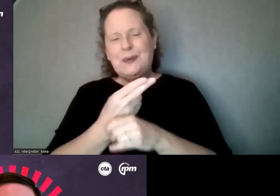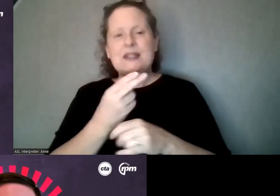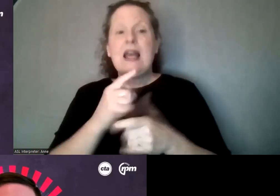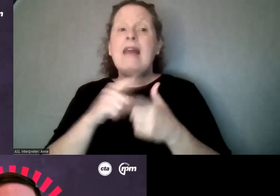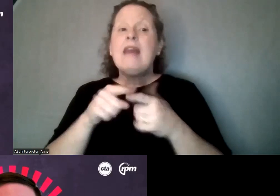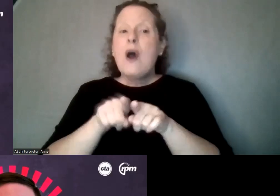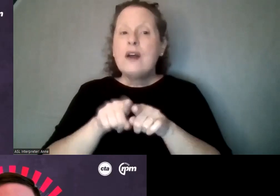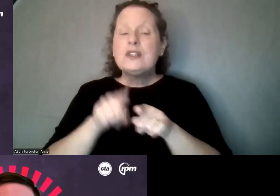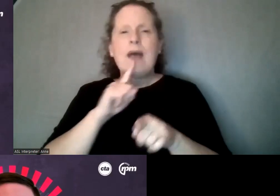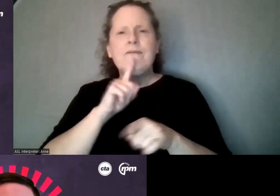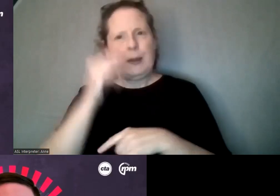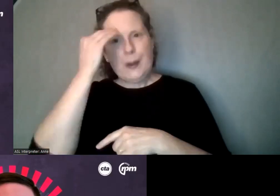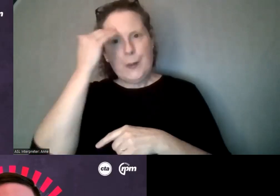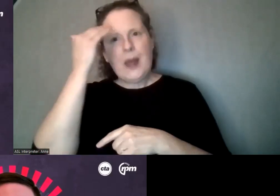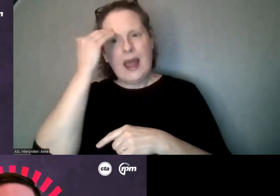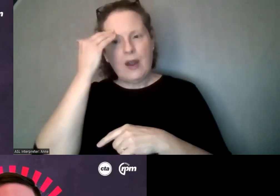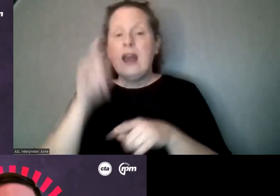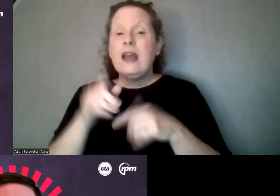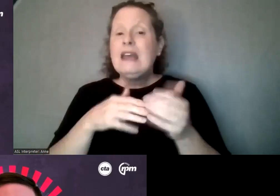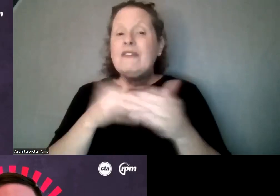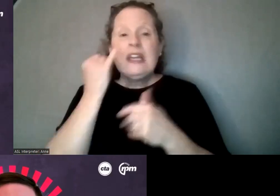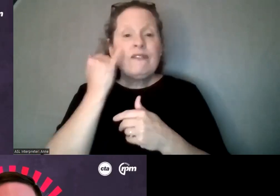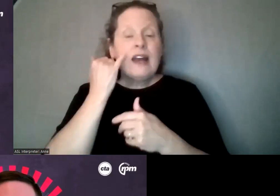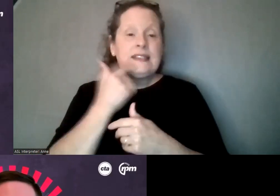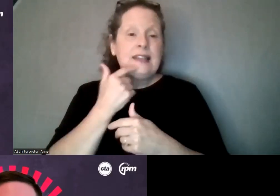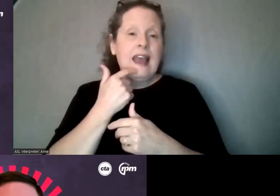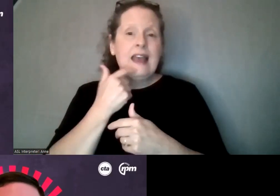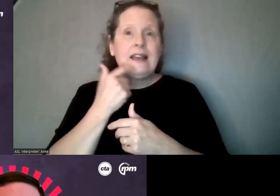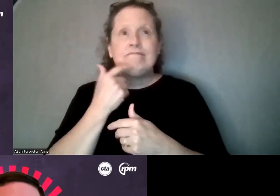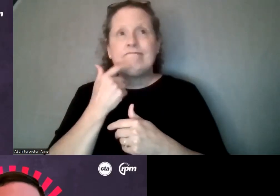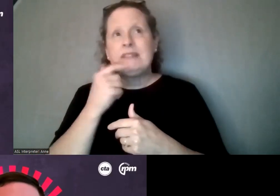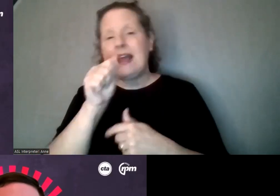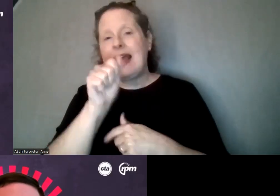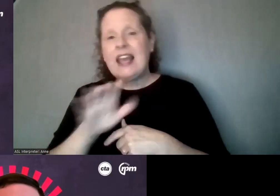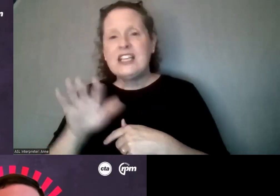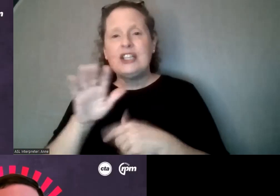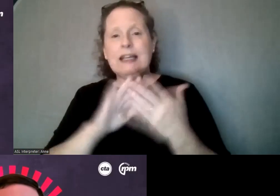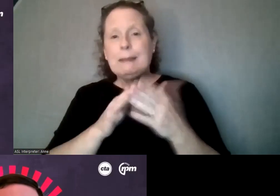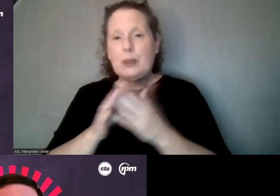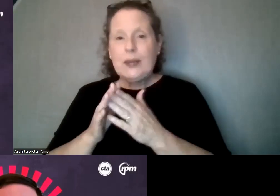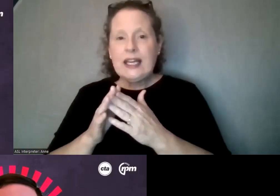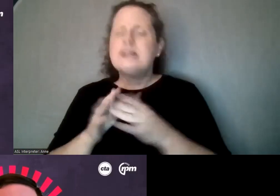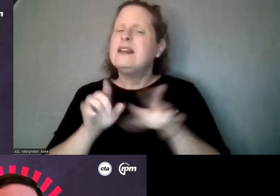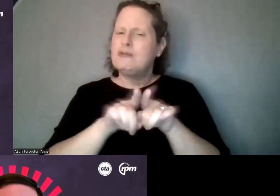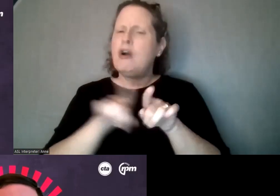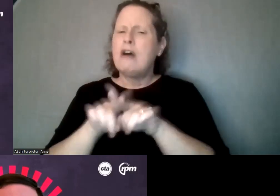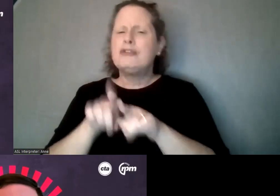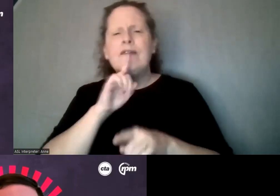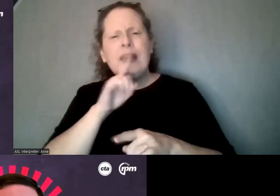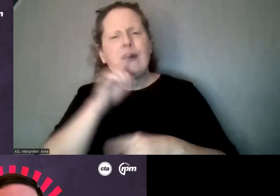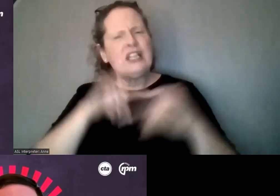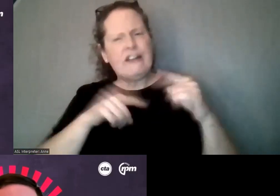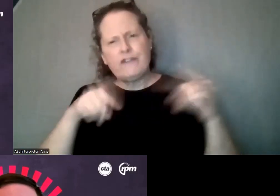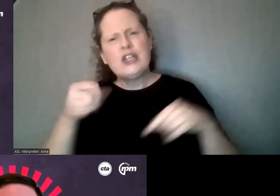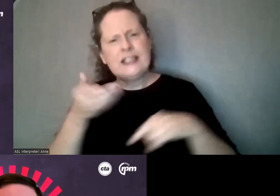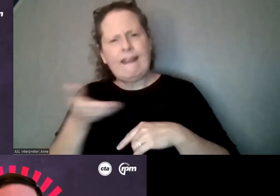also very aware, even if I say that the Asian community, it's also very, very diverse,